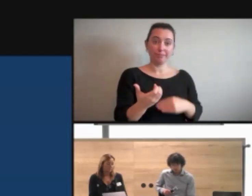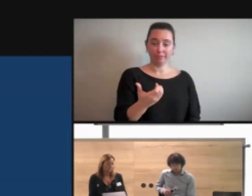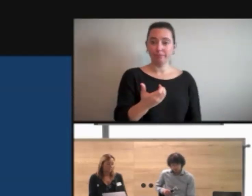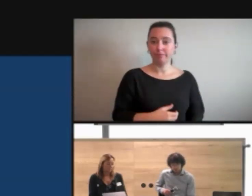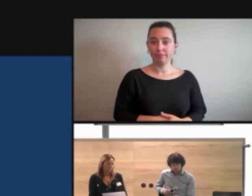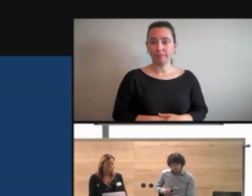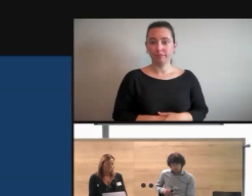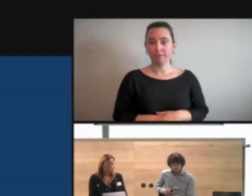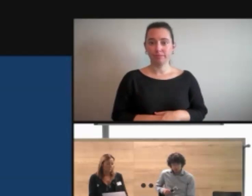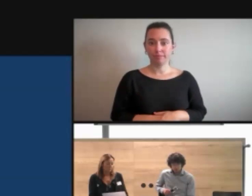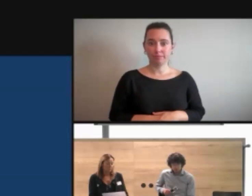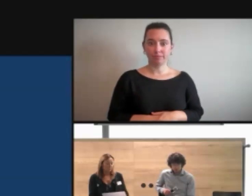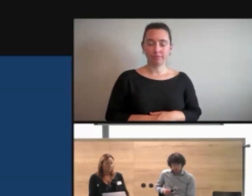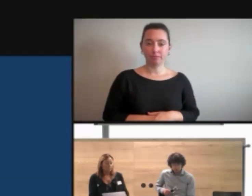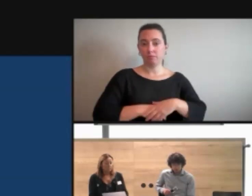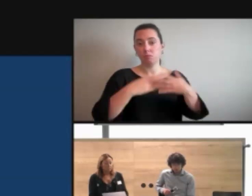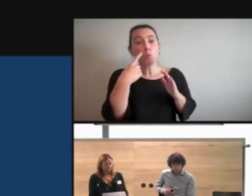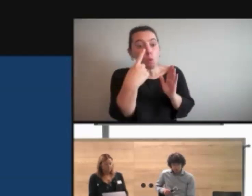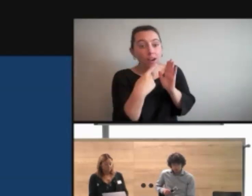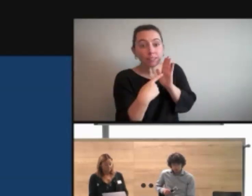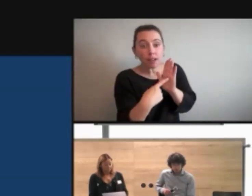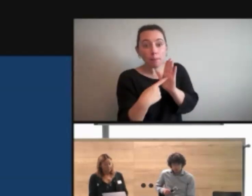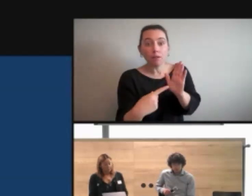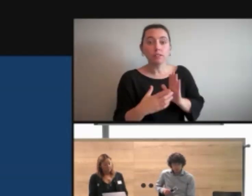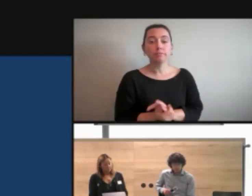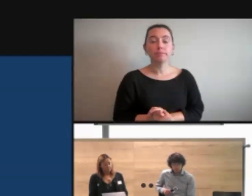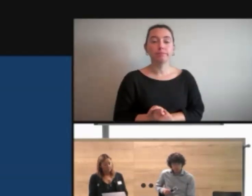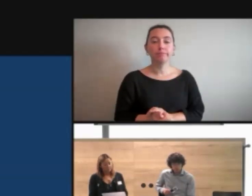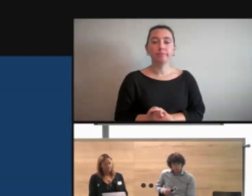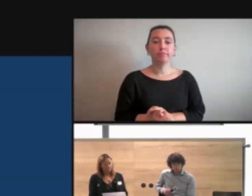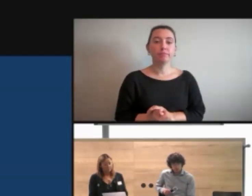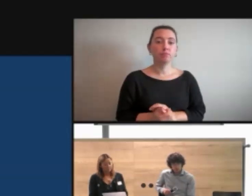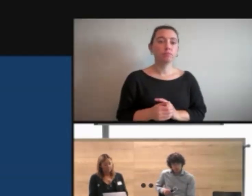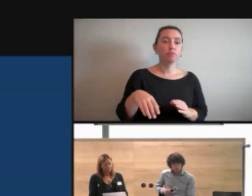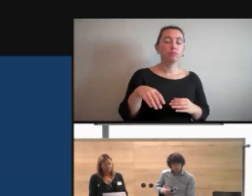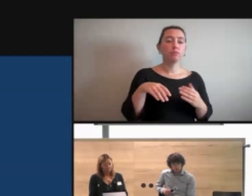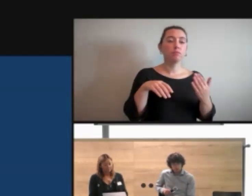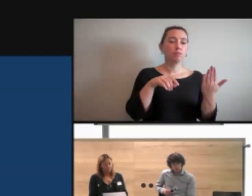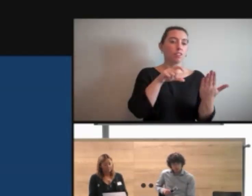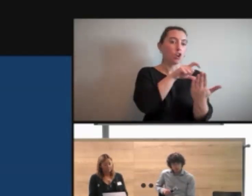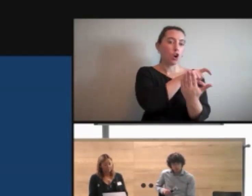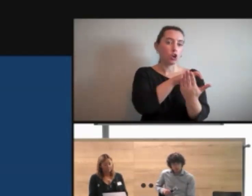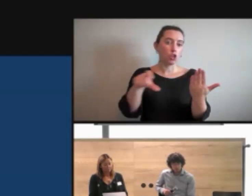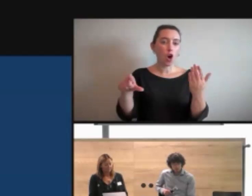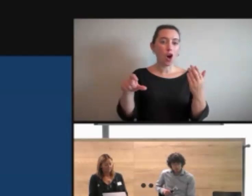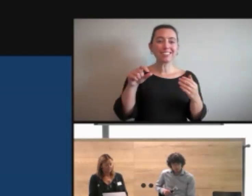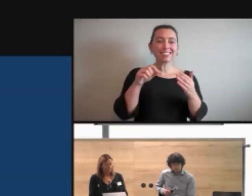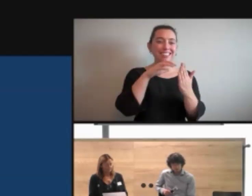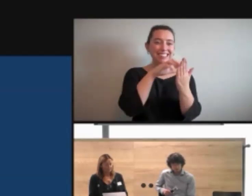please. For example, take the clause around resized text in